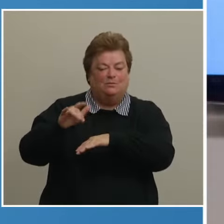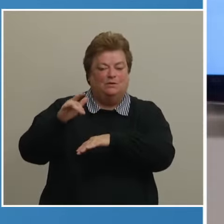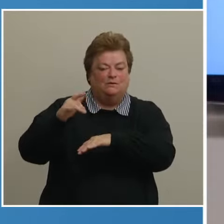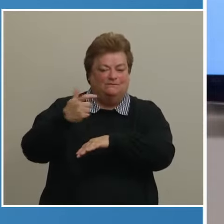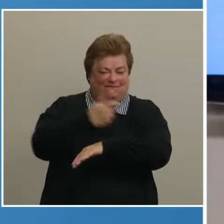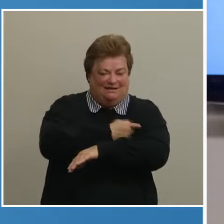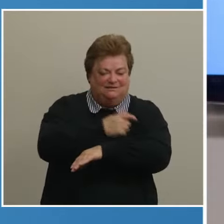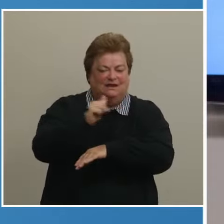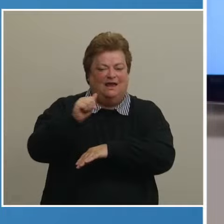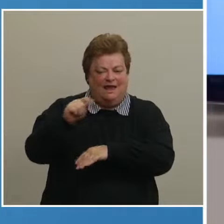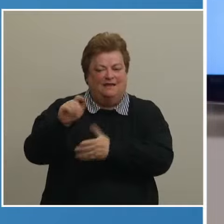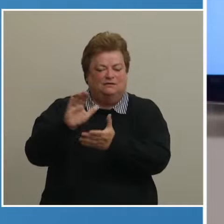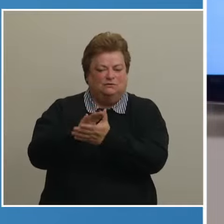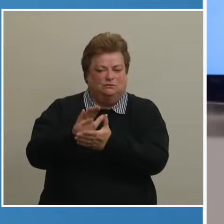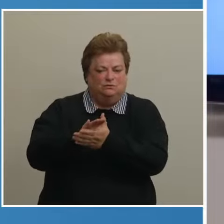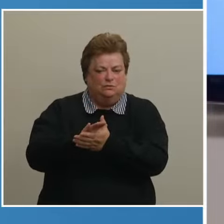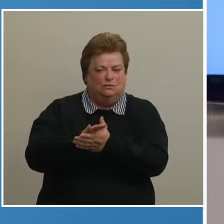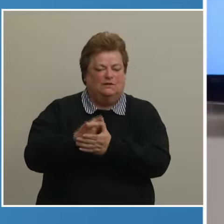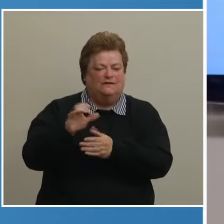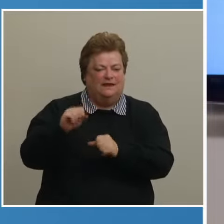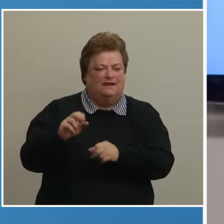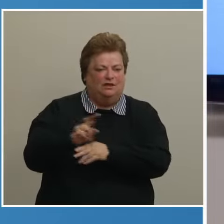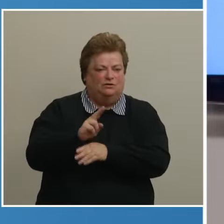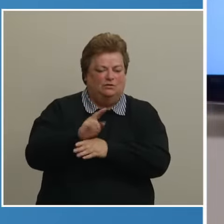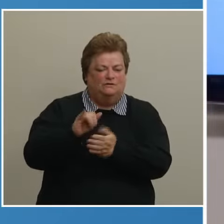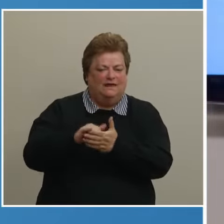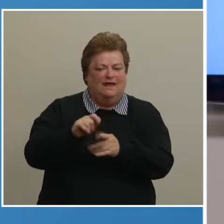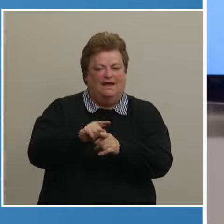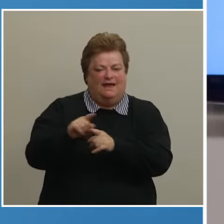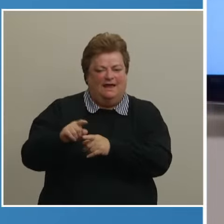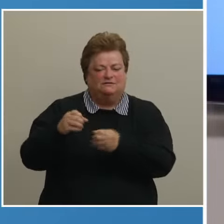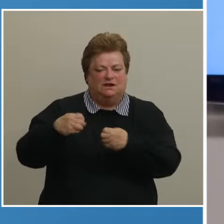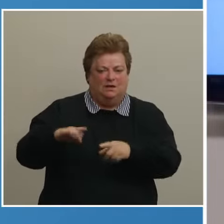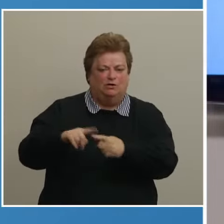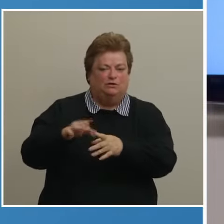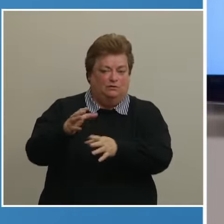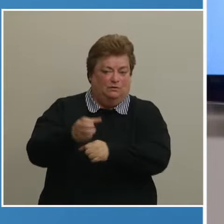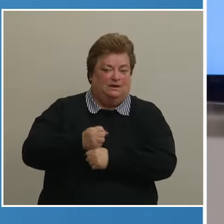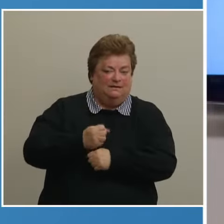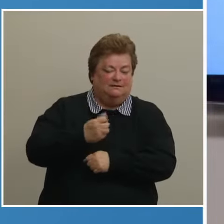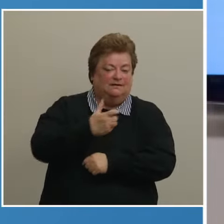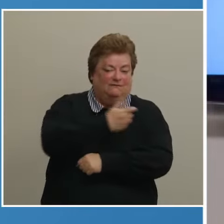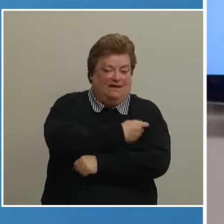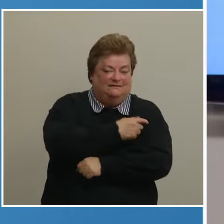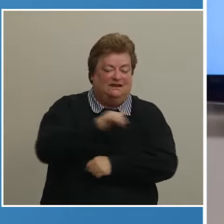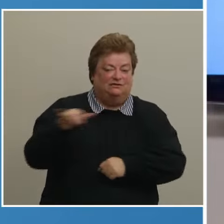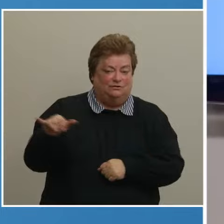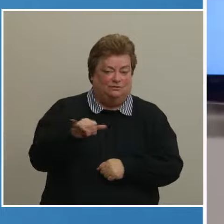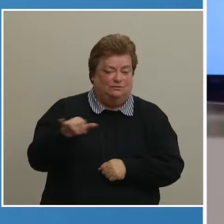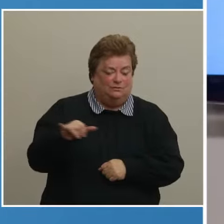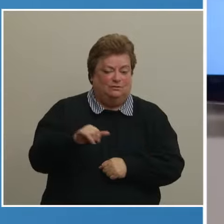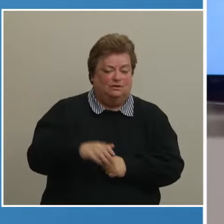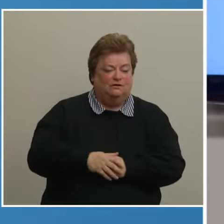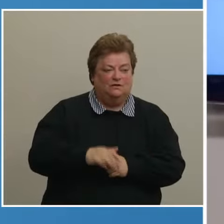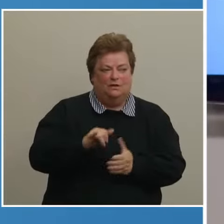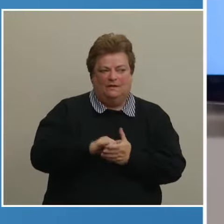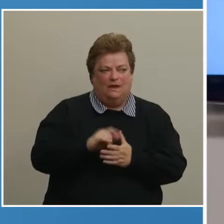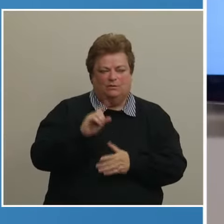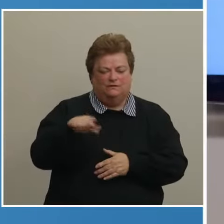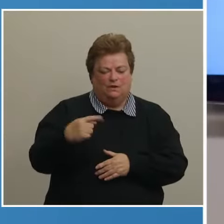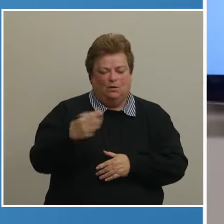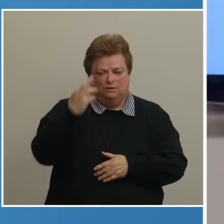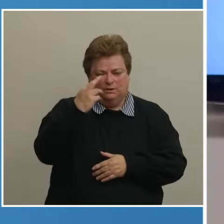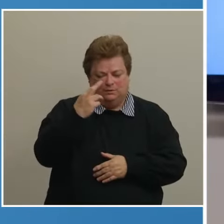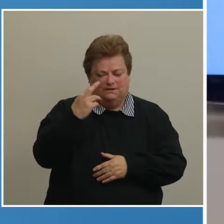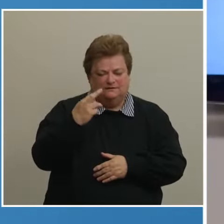school and that they could use that as an opportunity to receive the vaccine. So that was purely the reason, Bill.